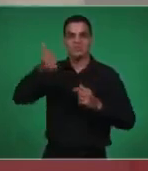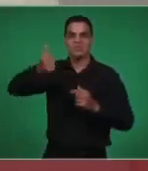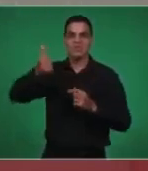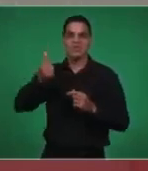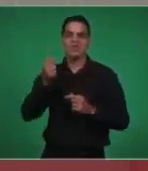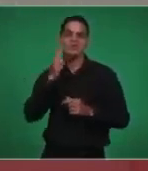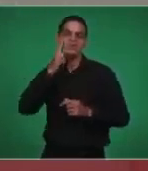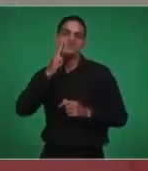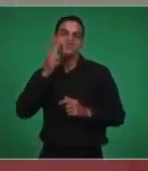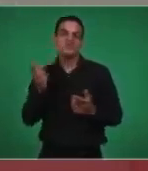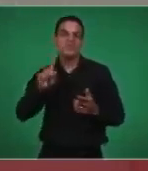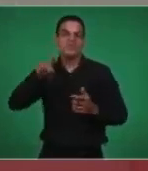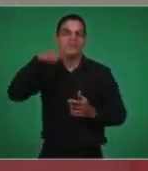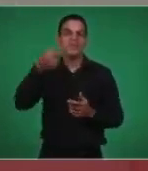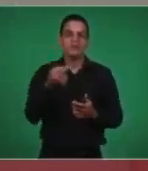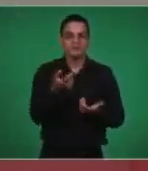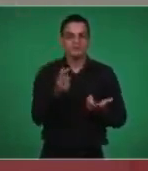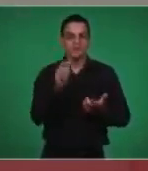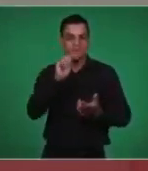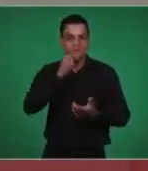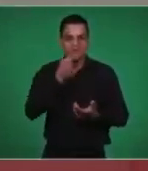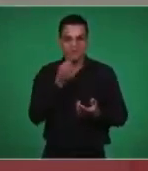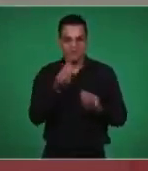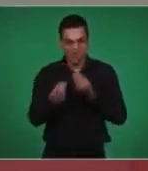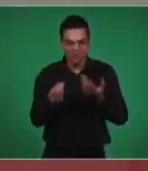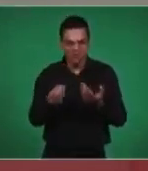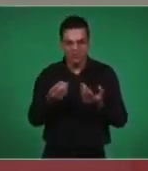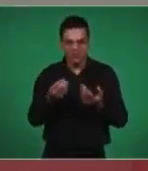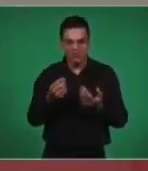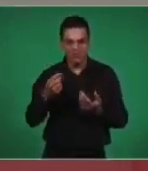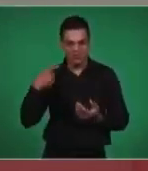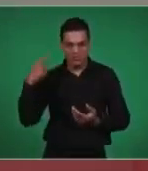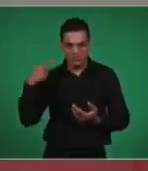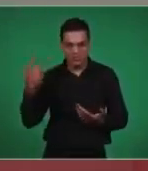the wine, and then afterwards, the bread.